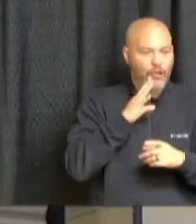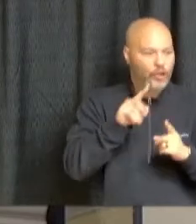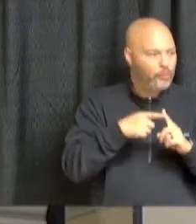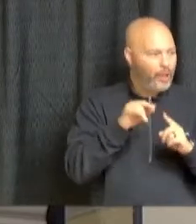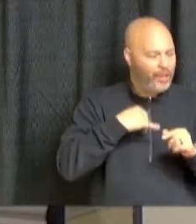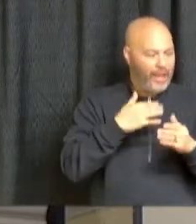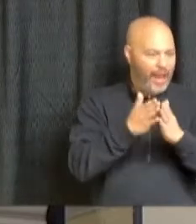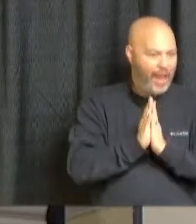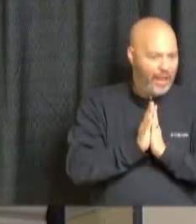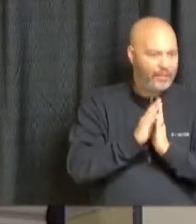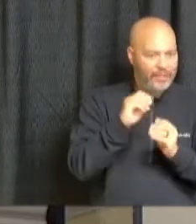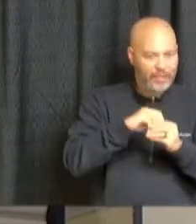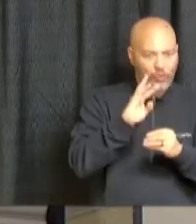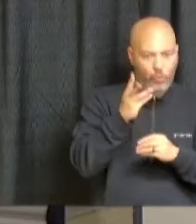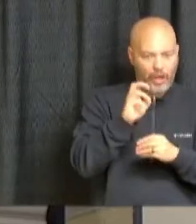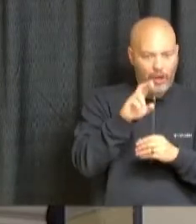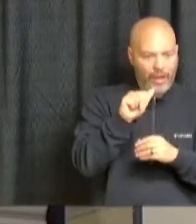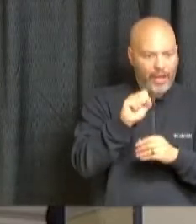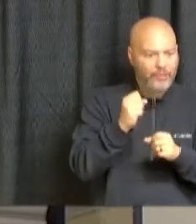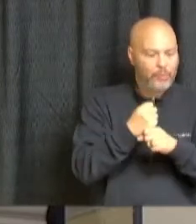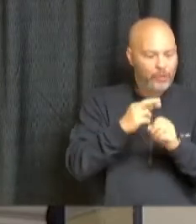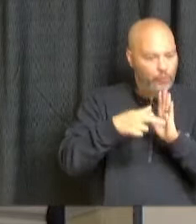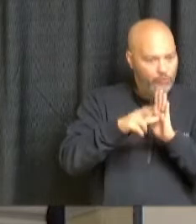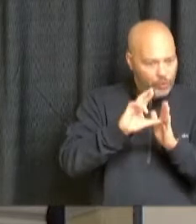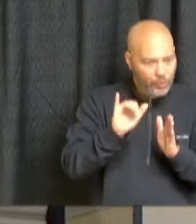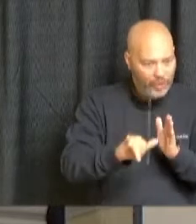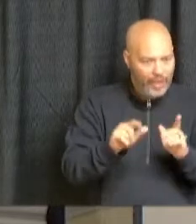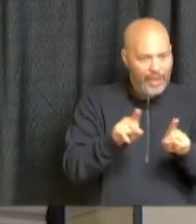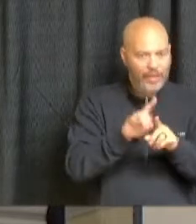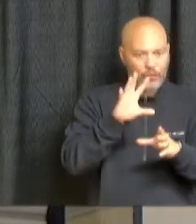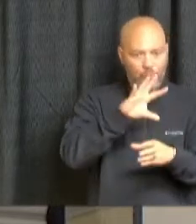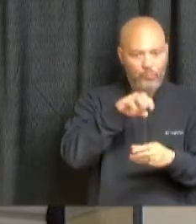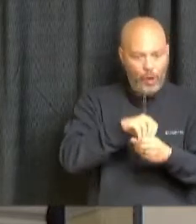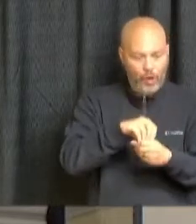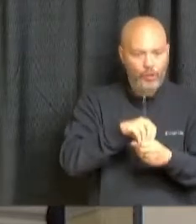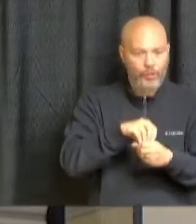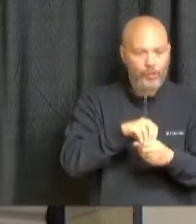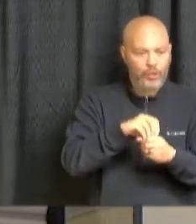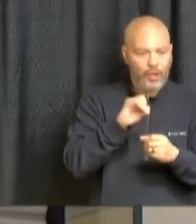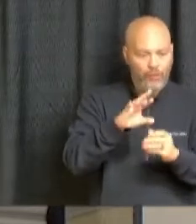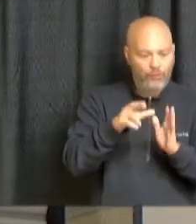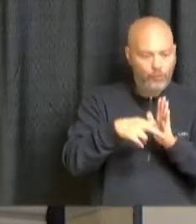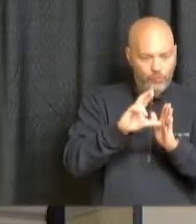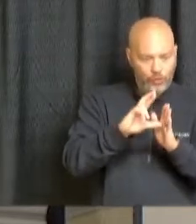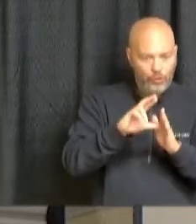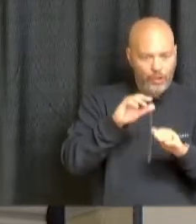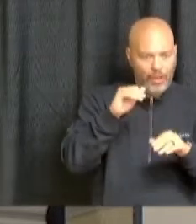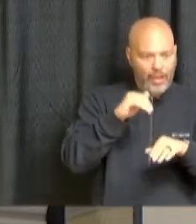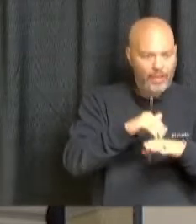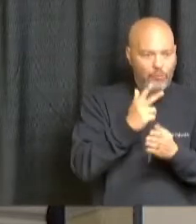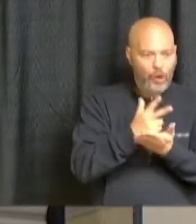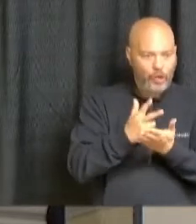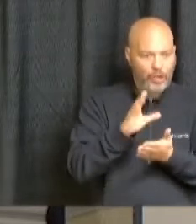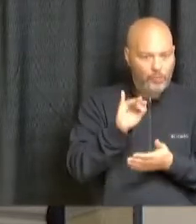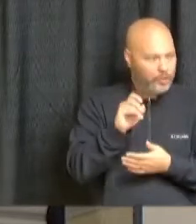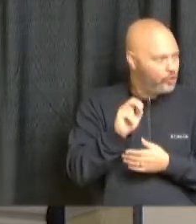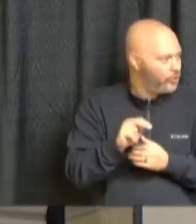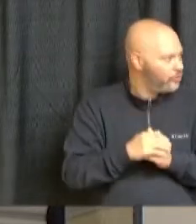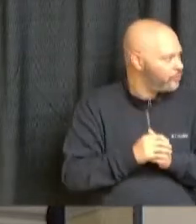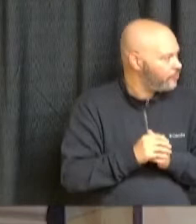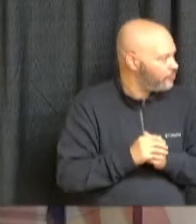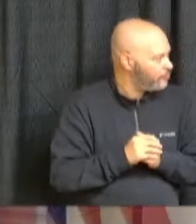and I asked them in the whereas statement to please review that as part of their review at the Parking Commission.